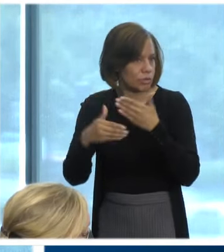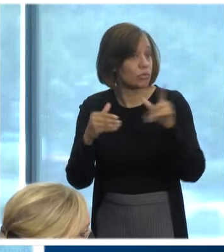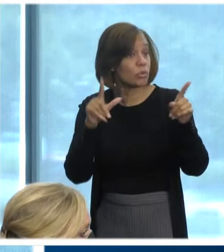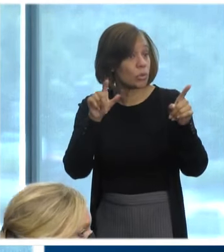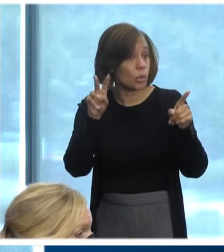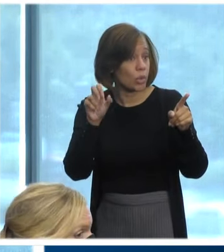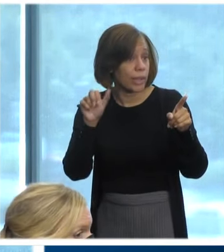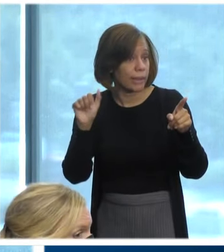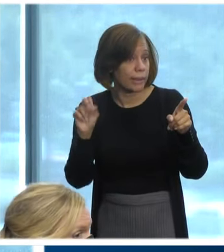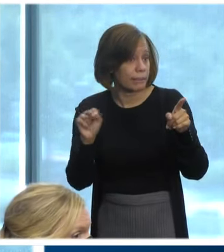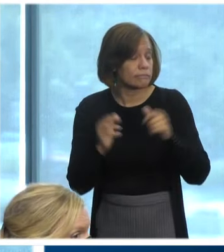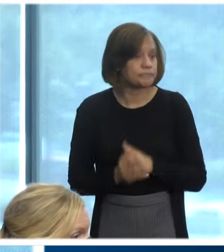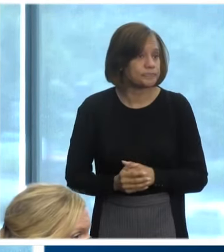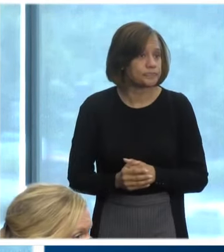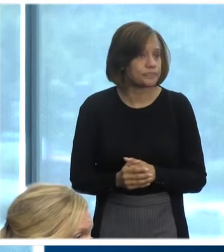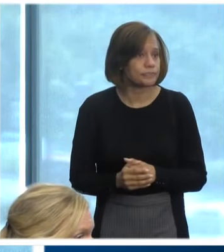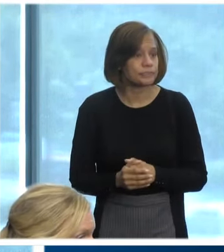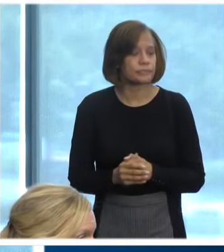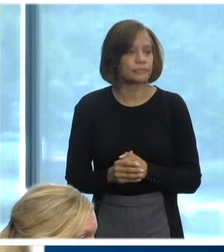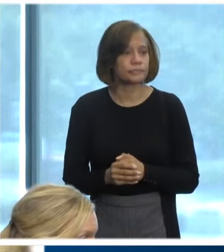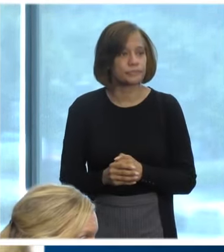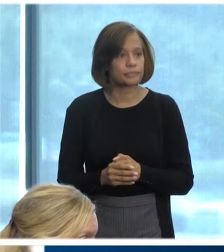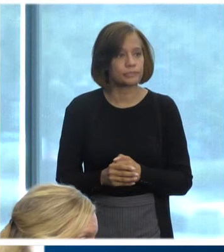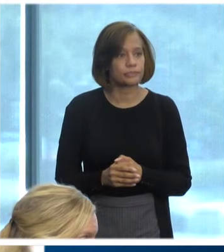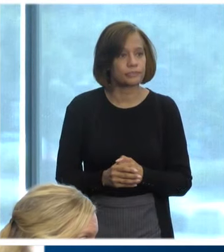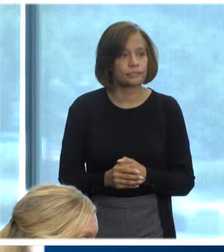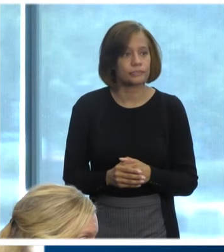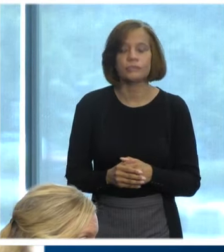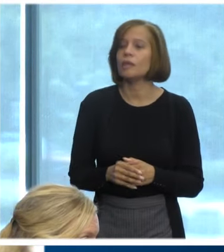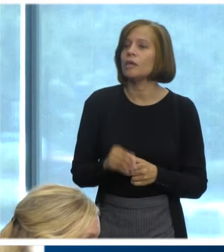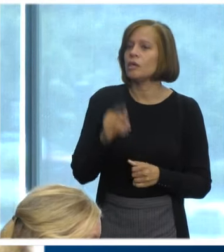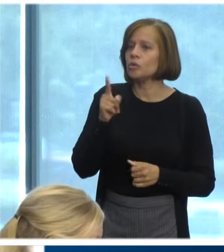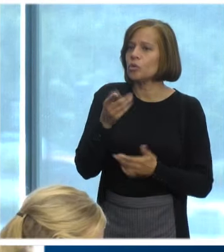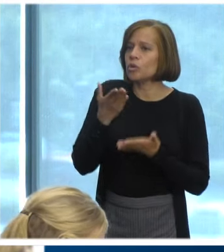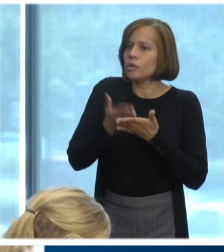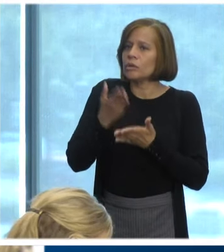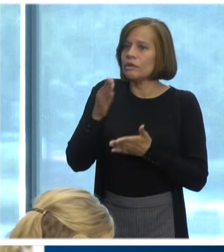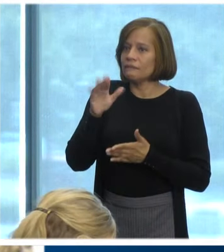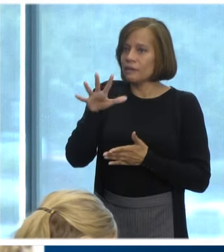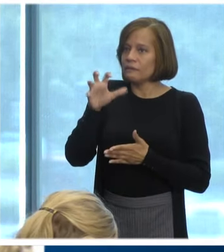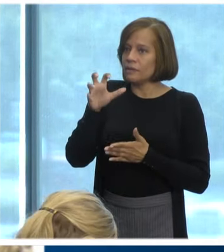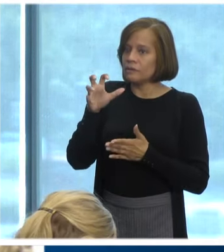sorry. I understand that you approved a $500,000